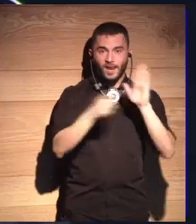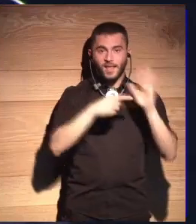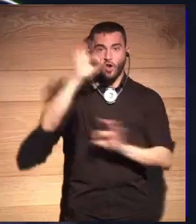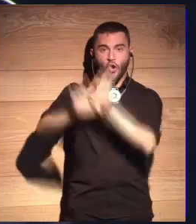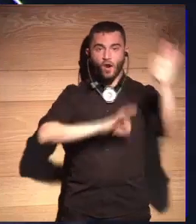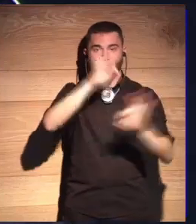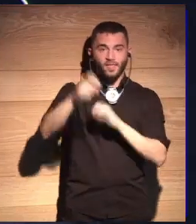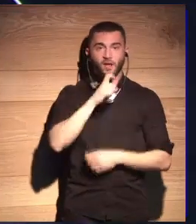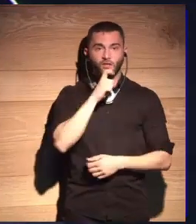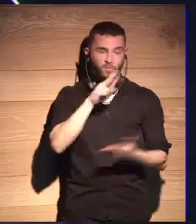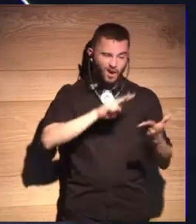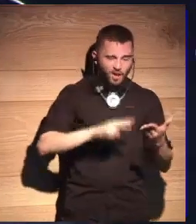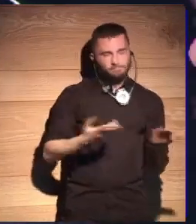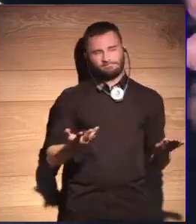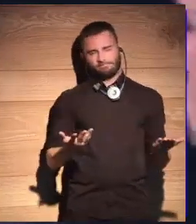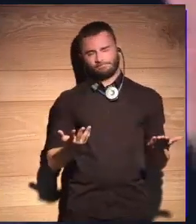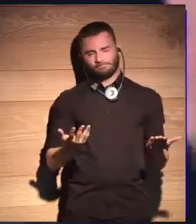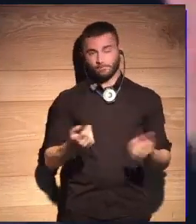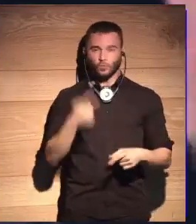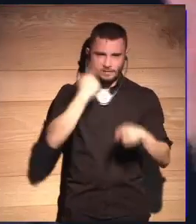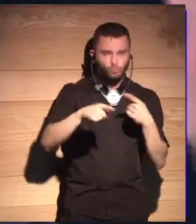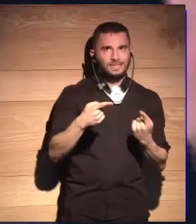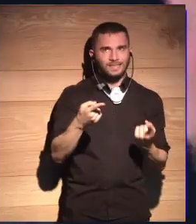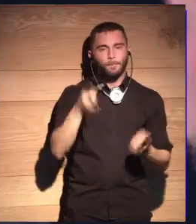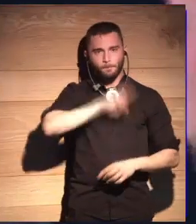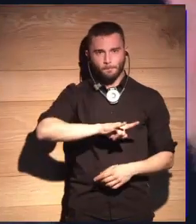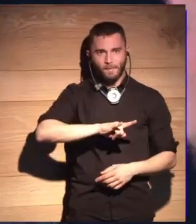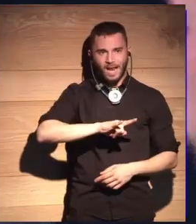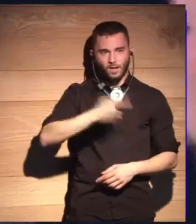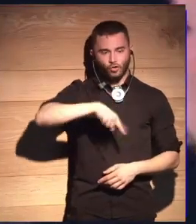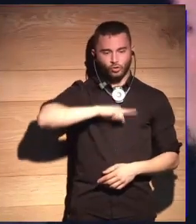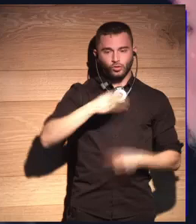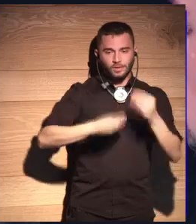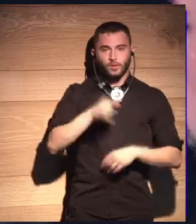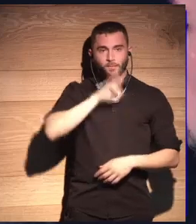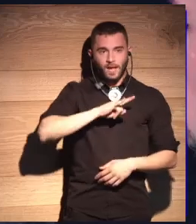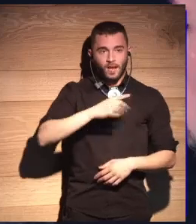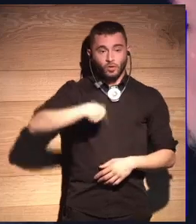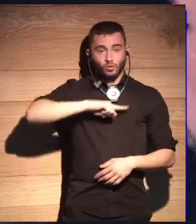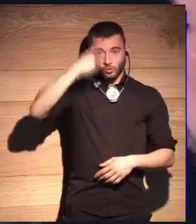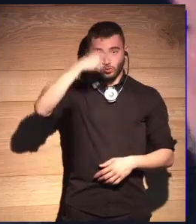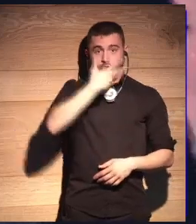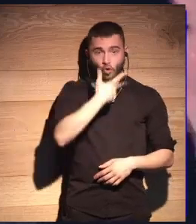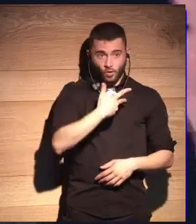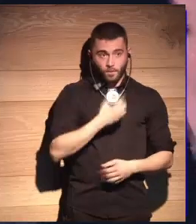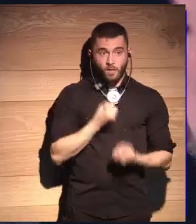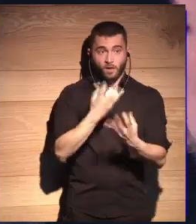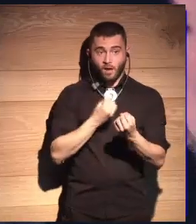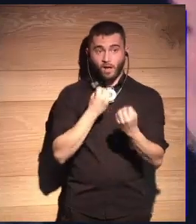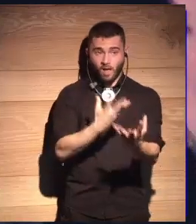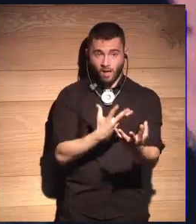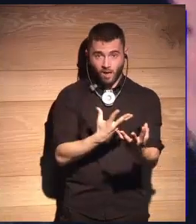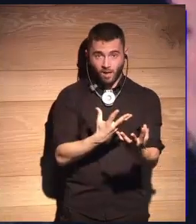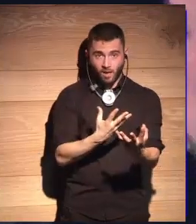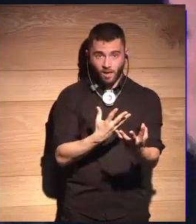they are tired when they go back, and they don't want to, deal with complex concepts. I think that